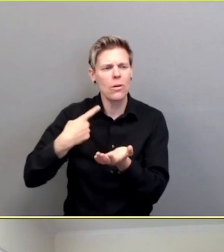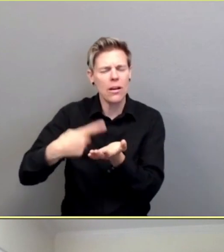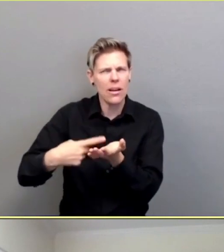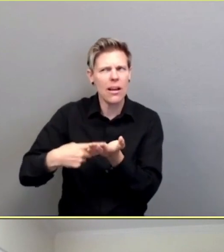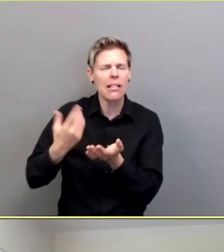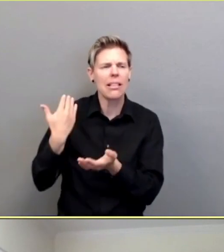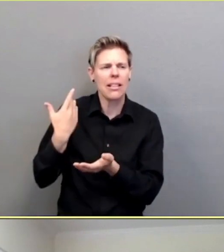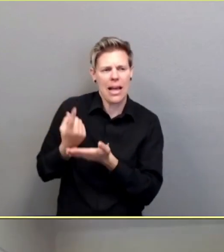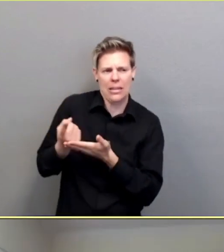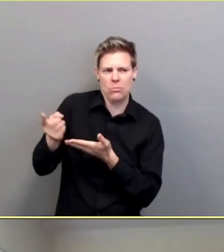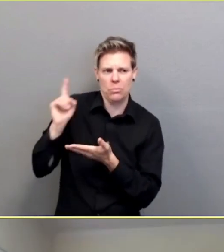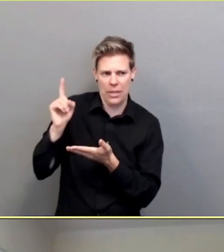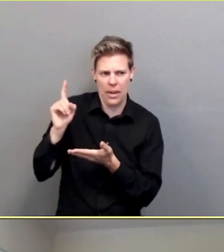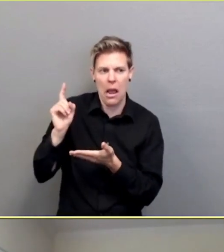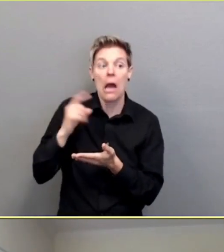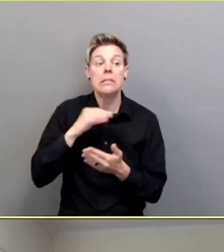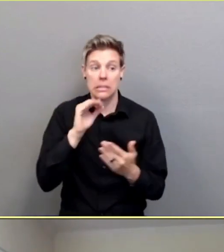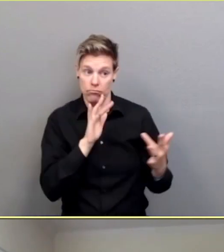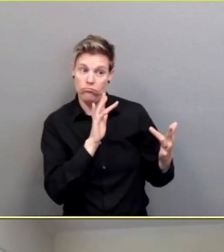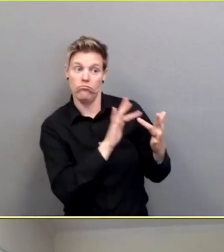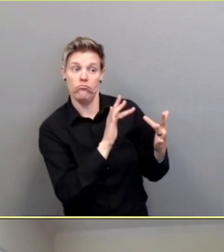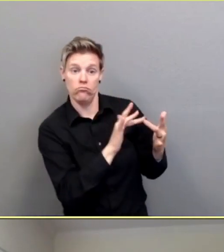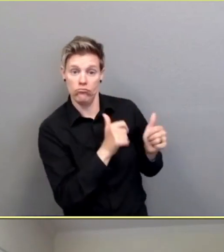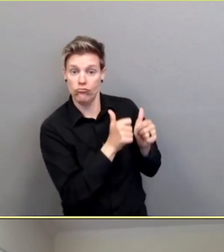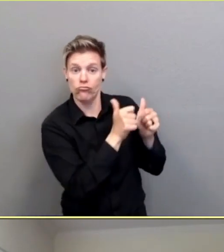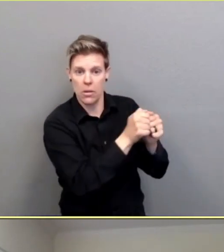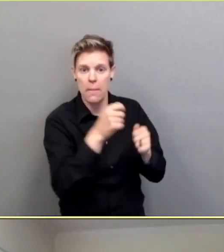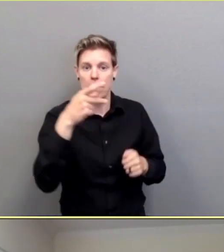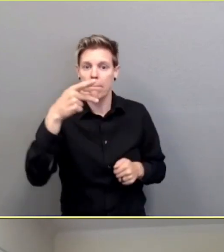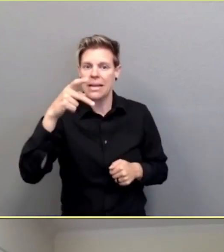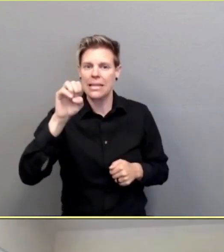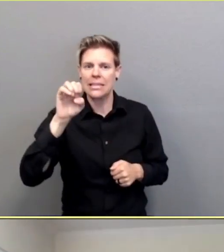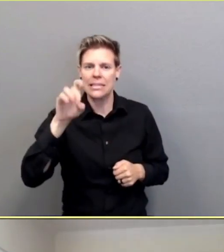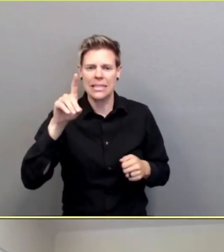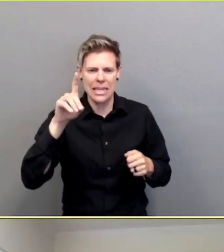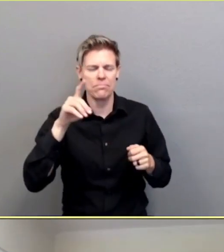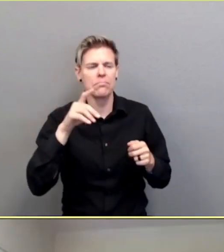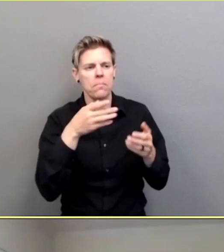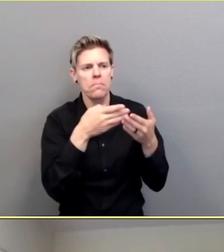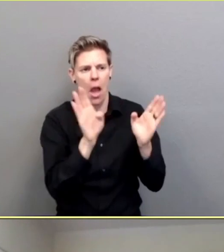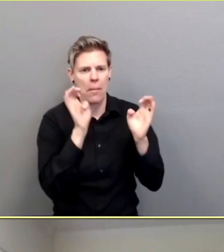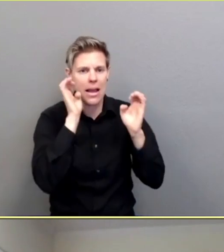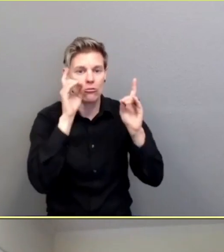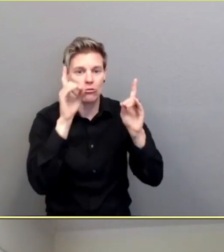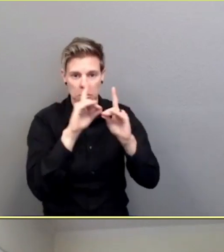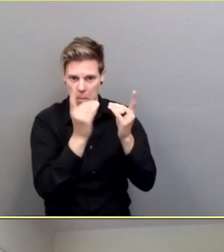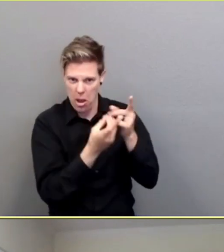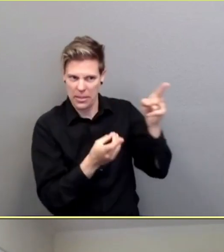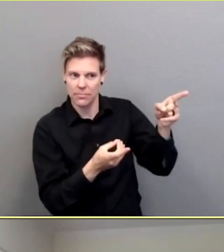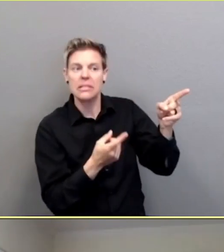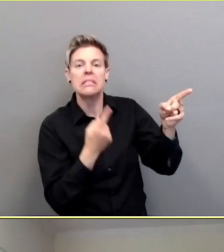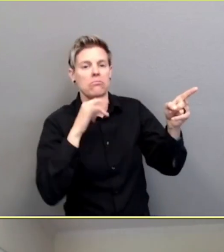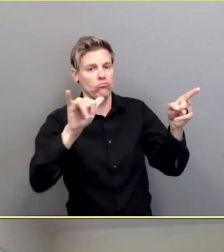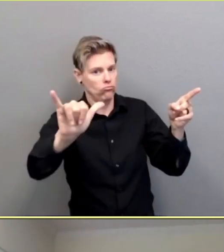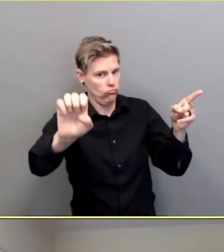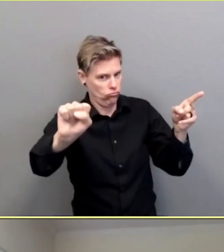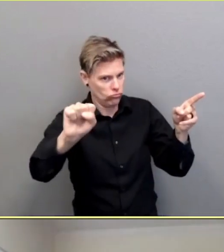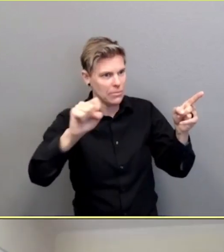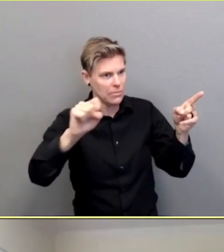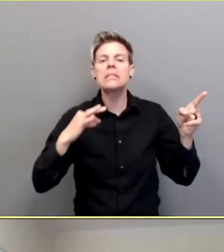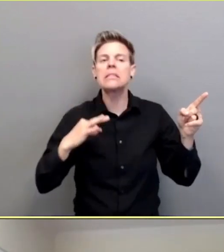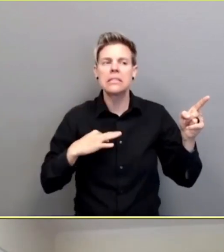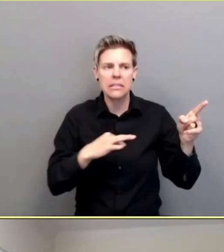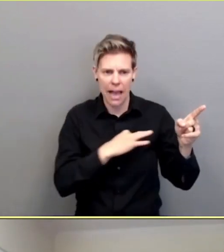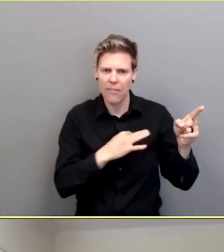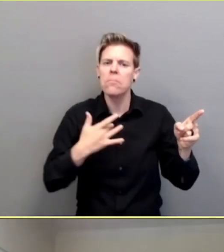PED secretary. He said that most of their schools are meeting state goals for staff surveillance testing, and I